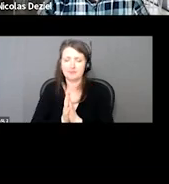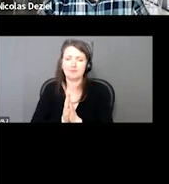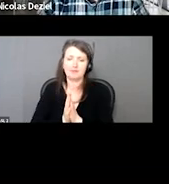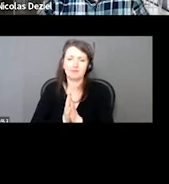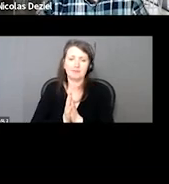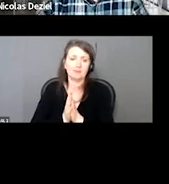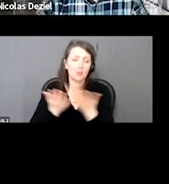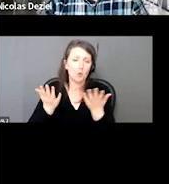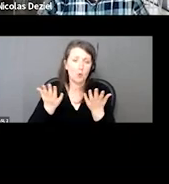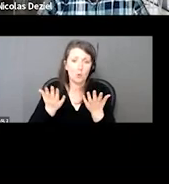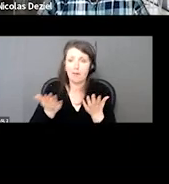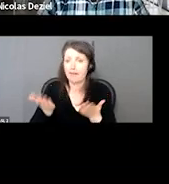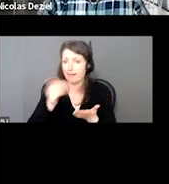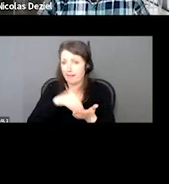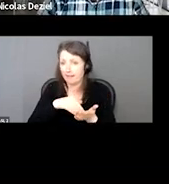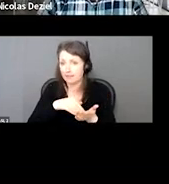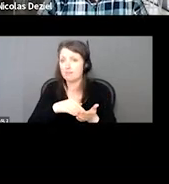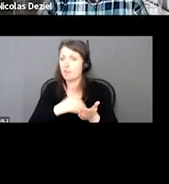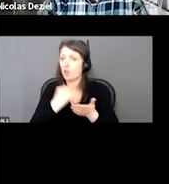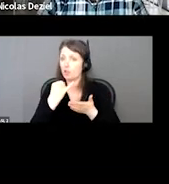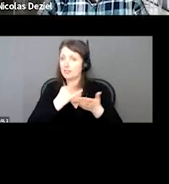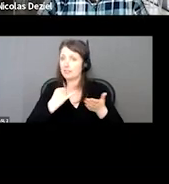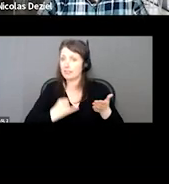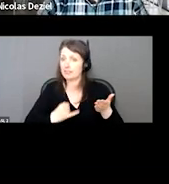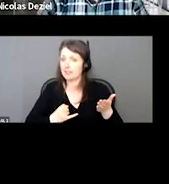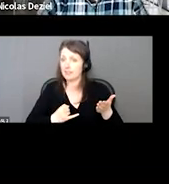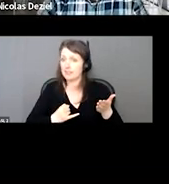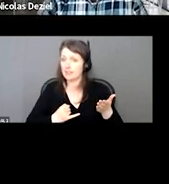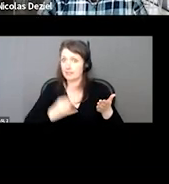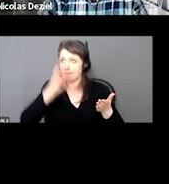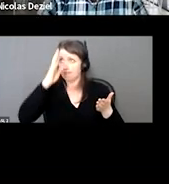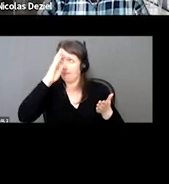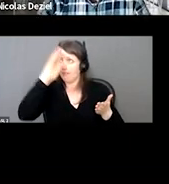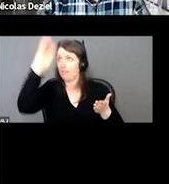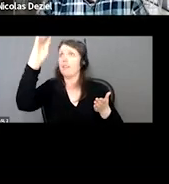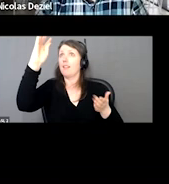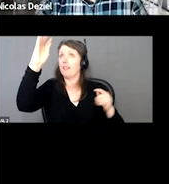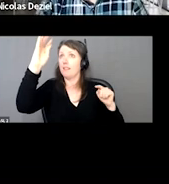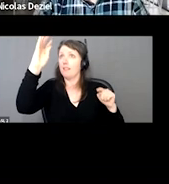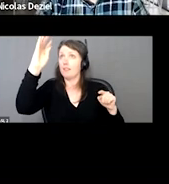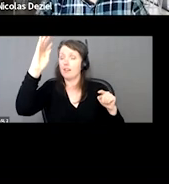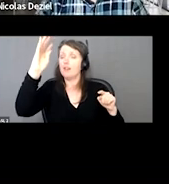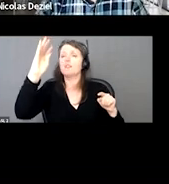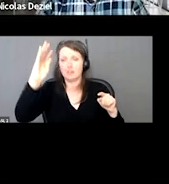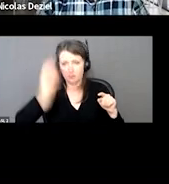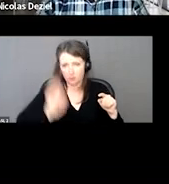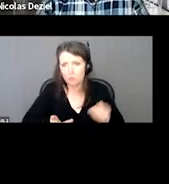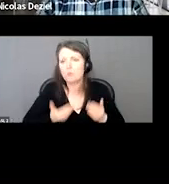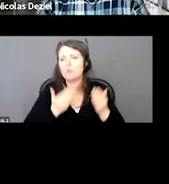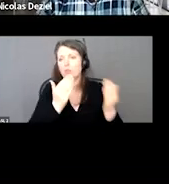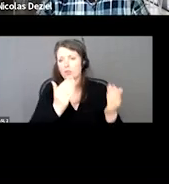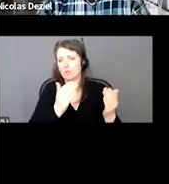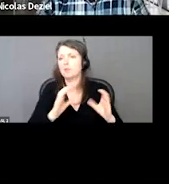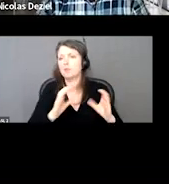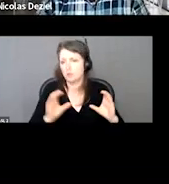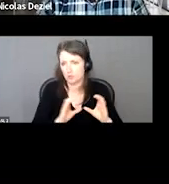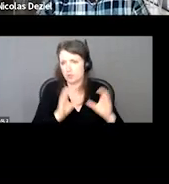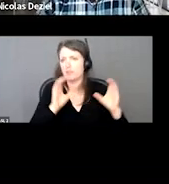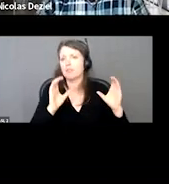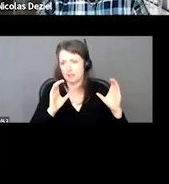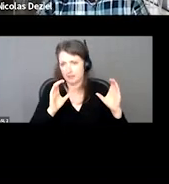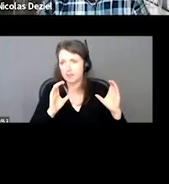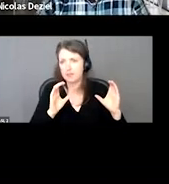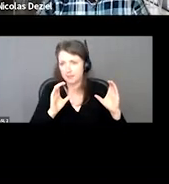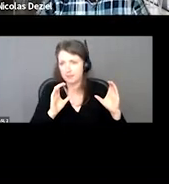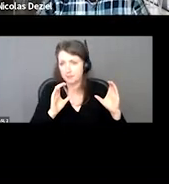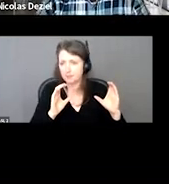artistic works, you're better off getting the certificate in order to declare what the copyright certificate does